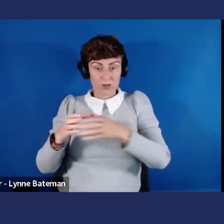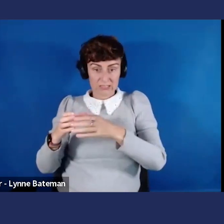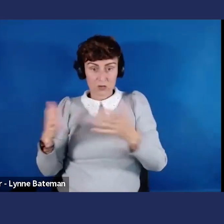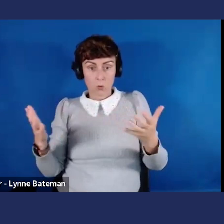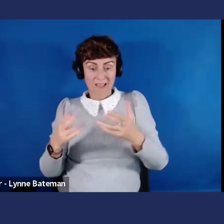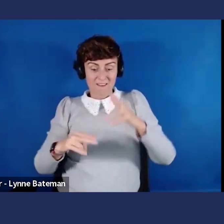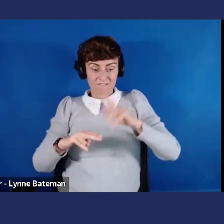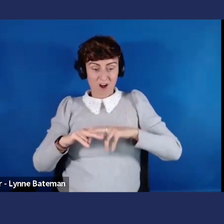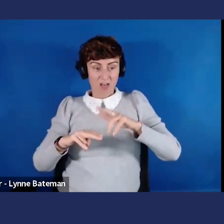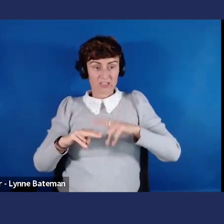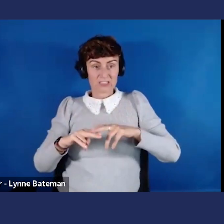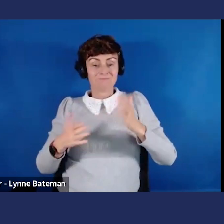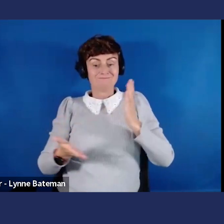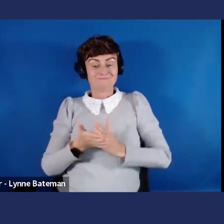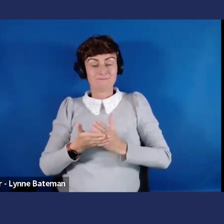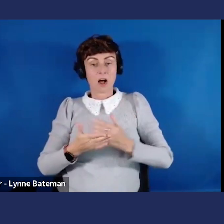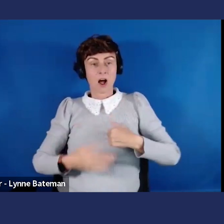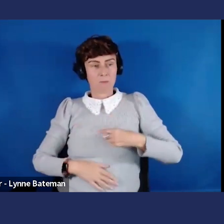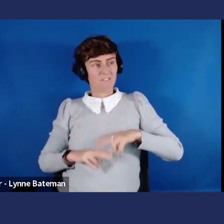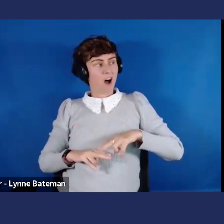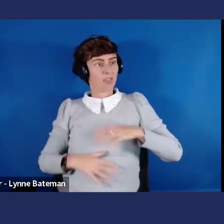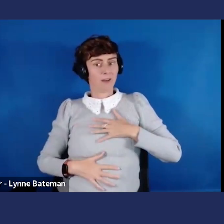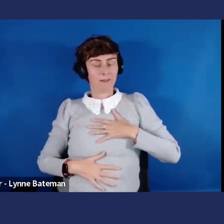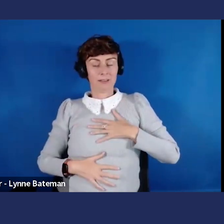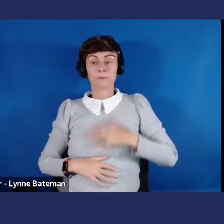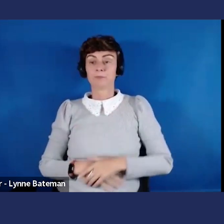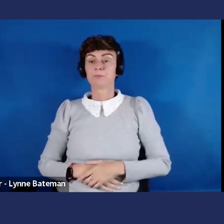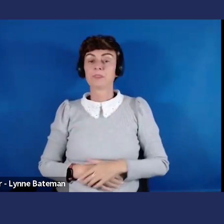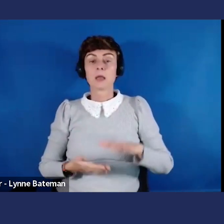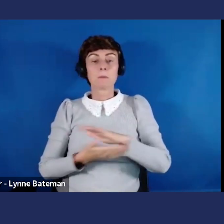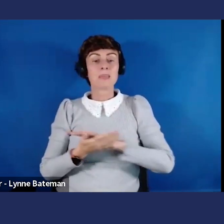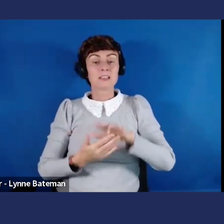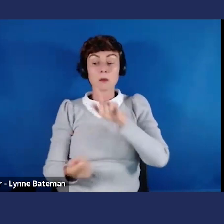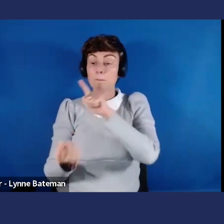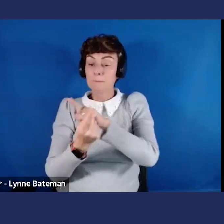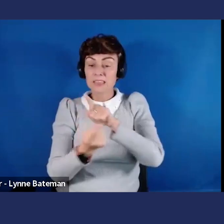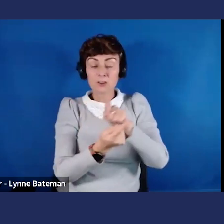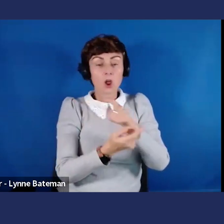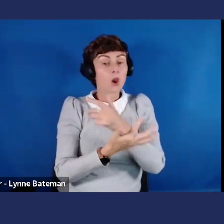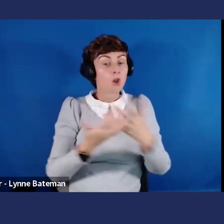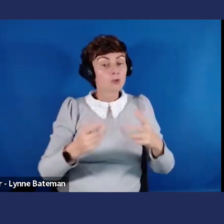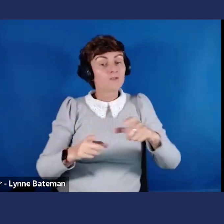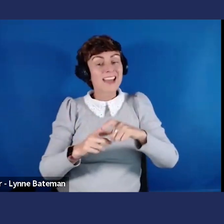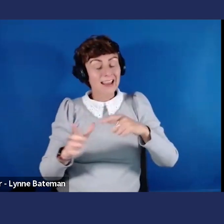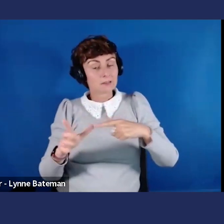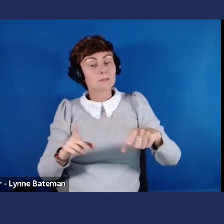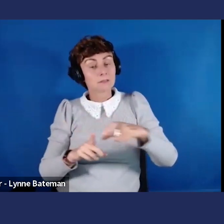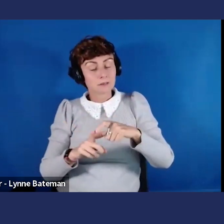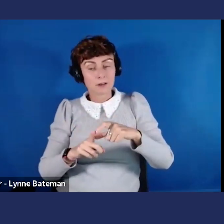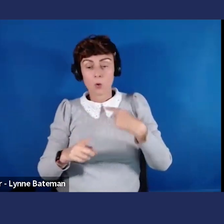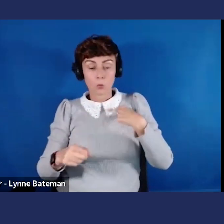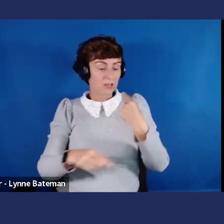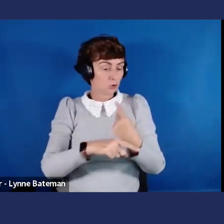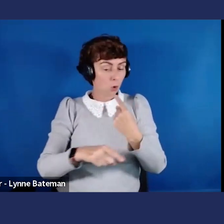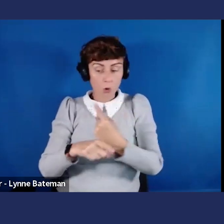about themselves as dads. That being the case, it means that we see lots of dads and we speak to them about their experiences, both in